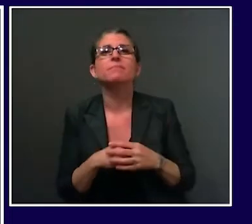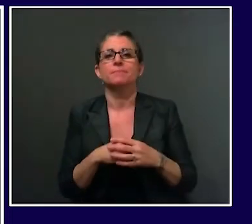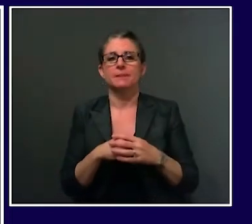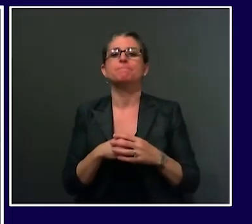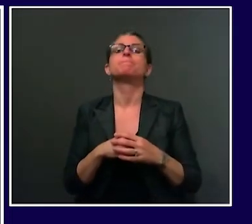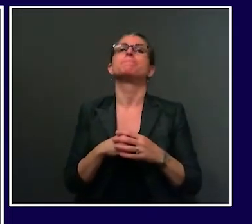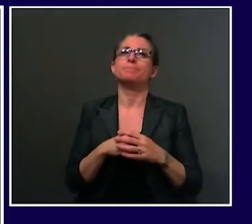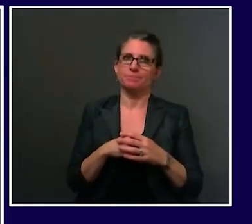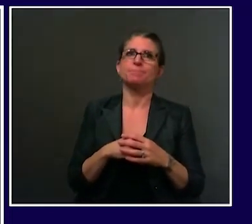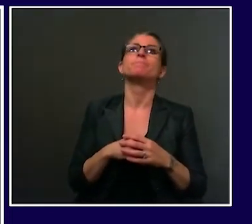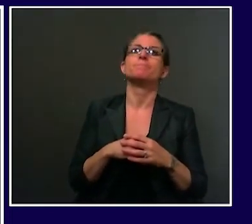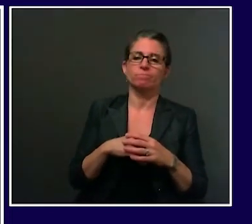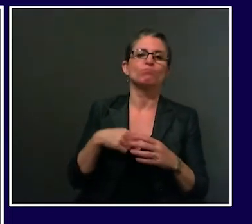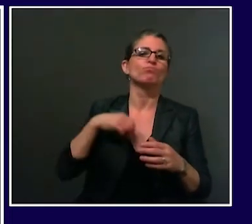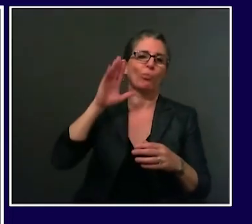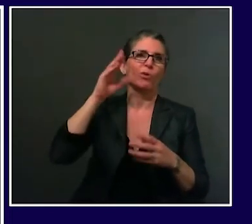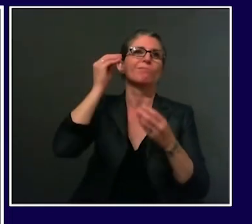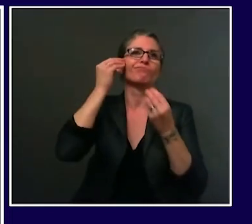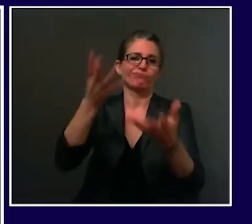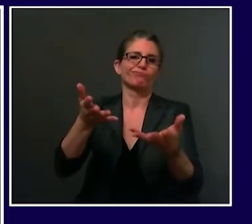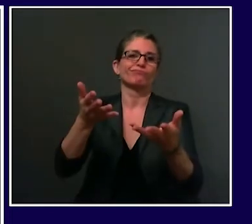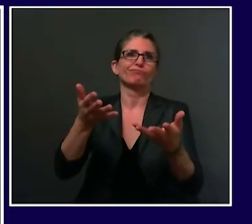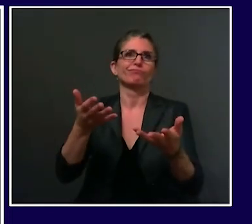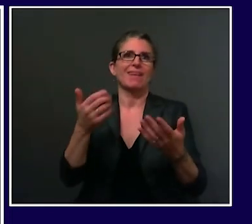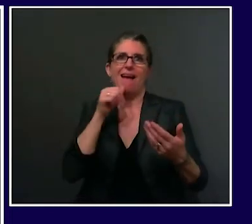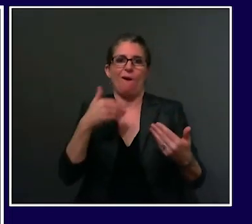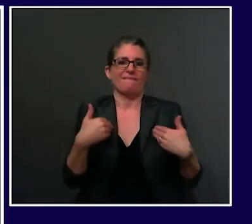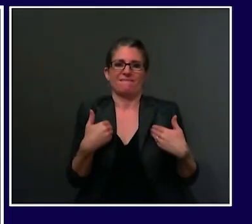that facility. As of right now,